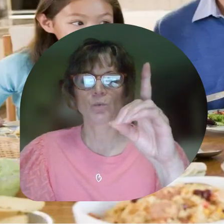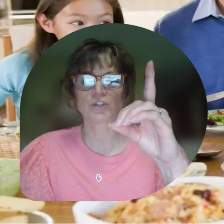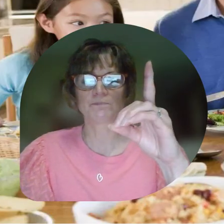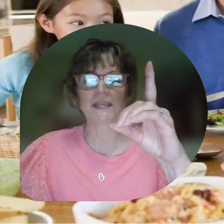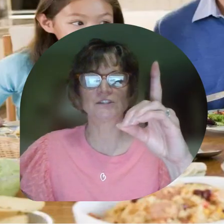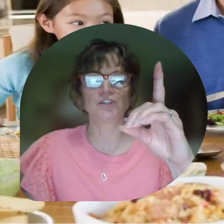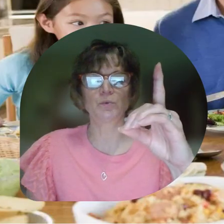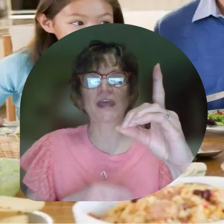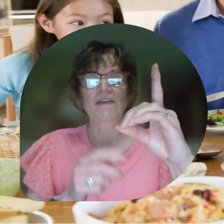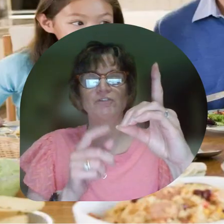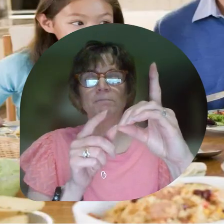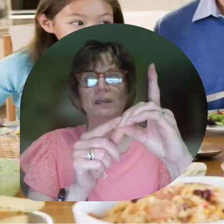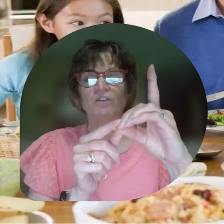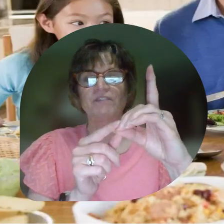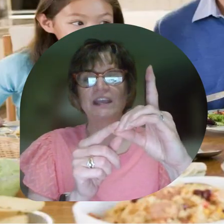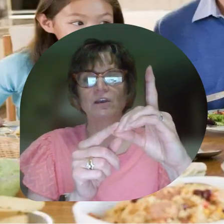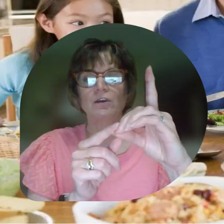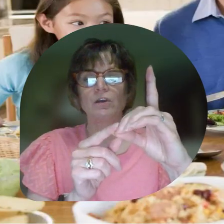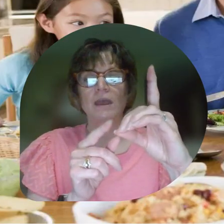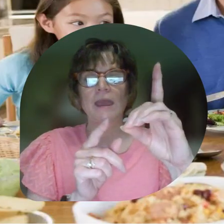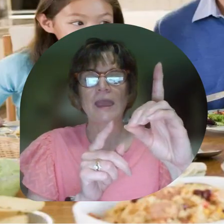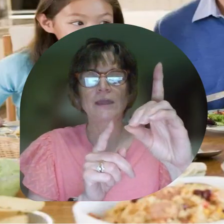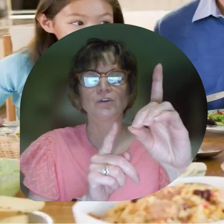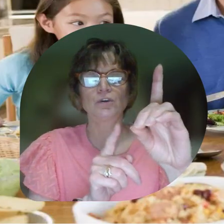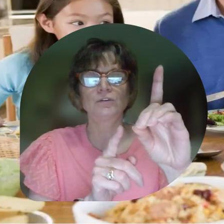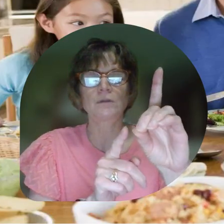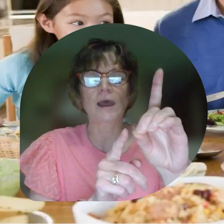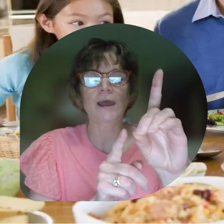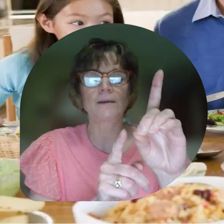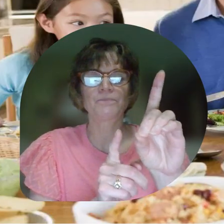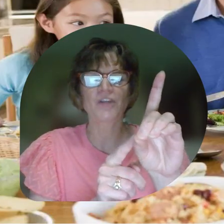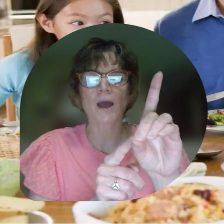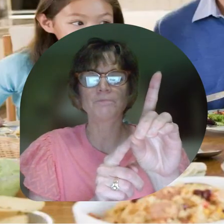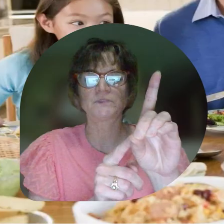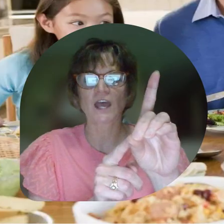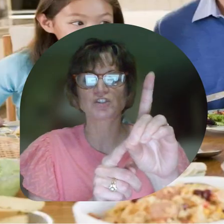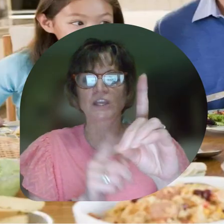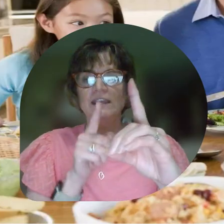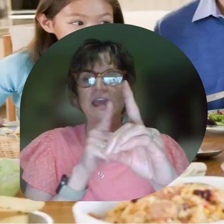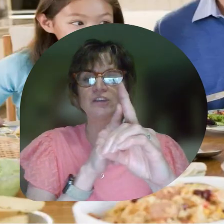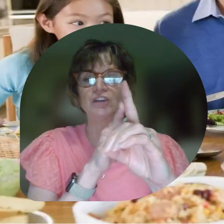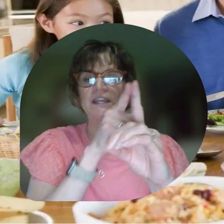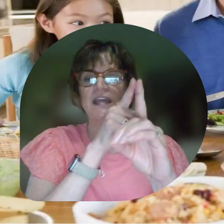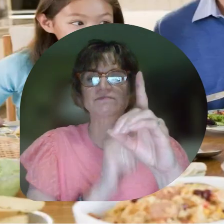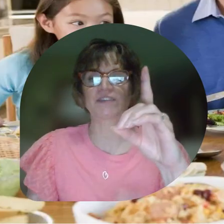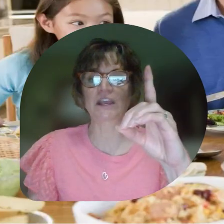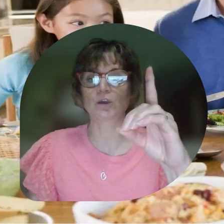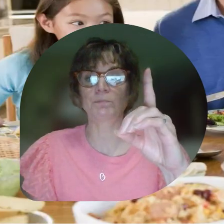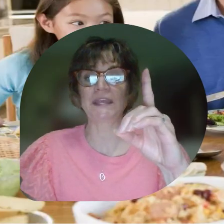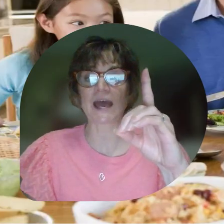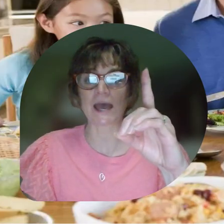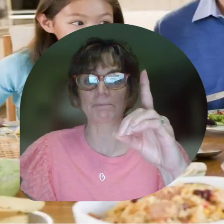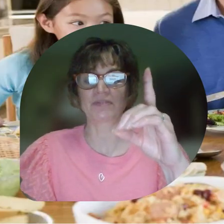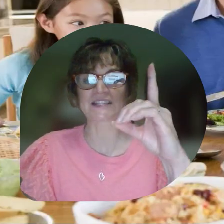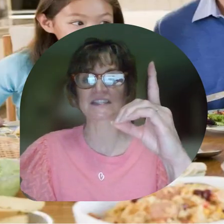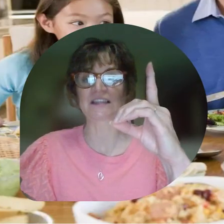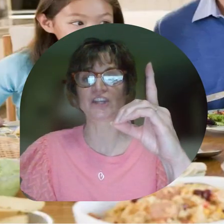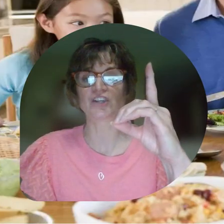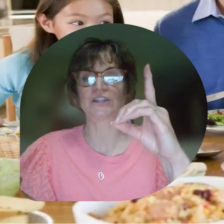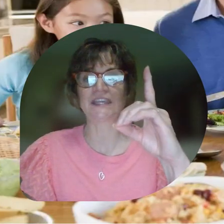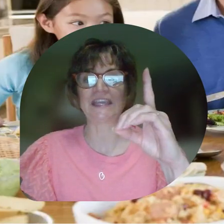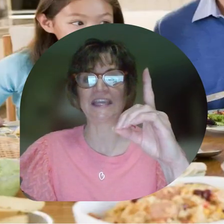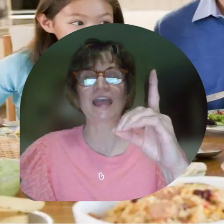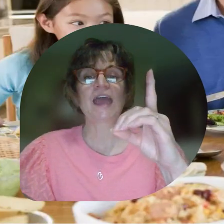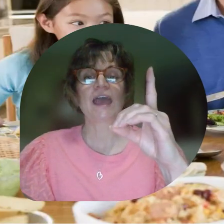shape, which means you would have your middle finger and your thumb touching, and your index finger would be up. That's the